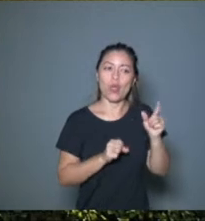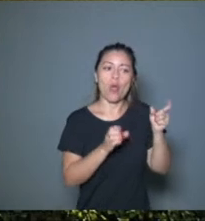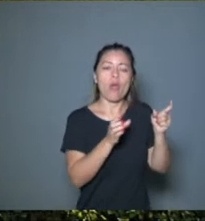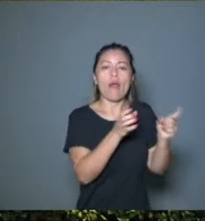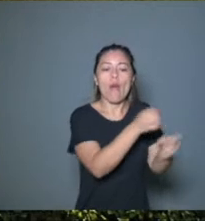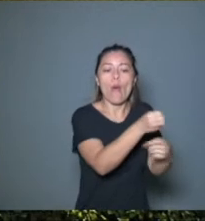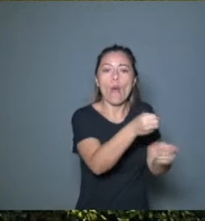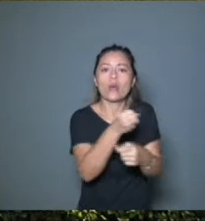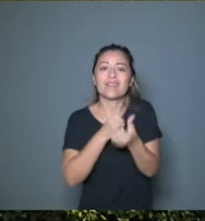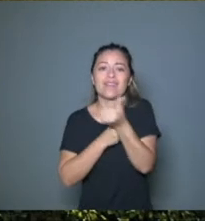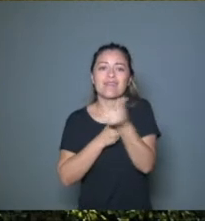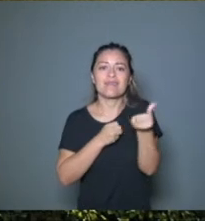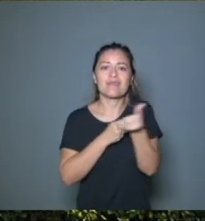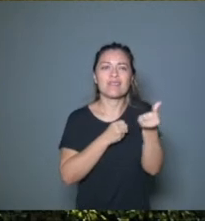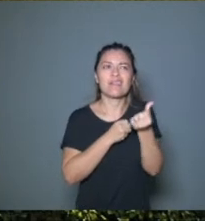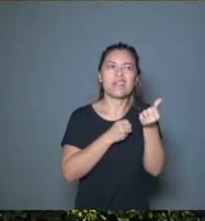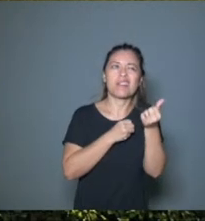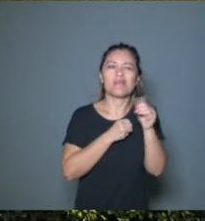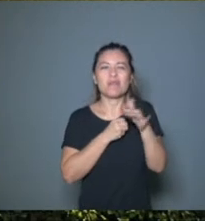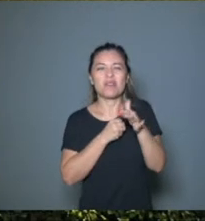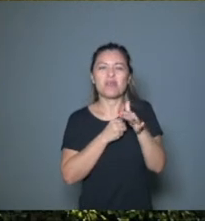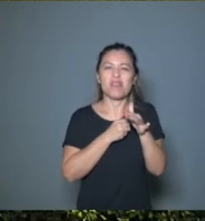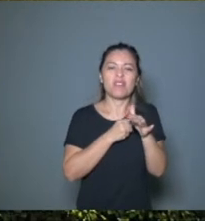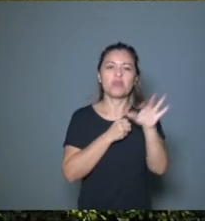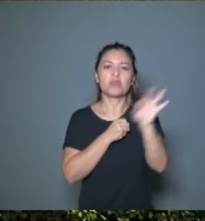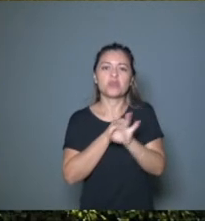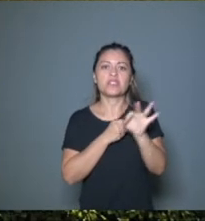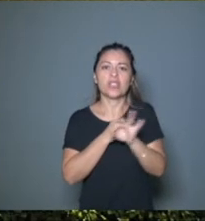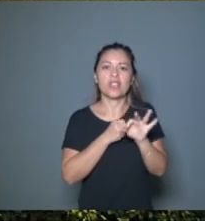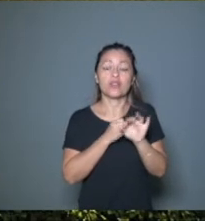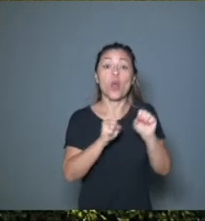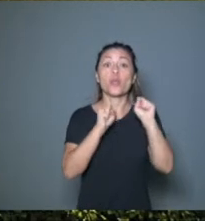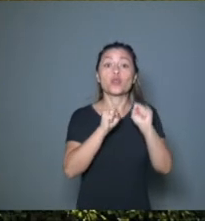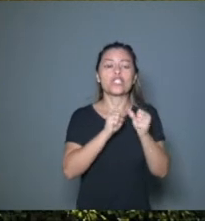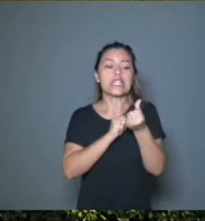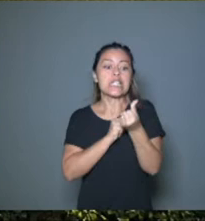disturbing our harvest. We harvested